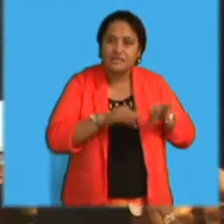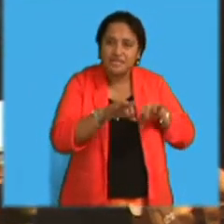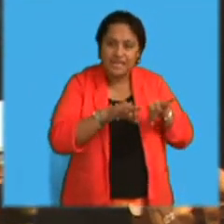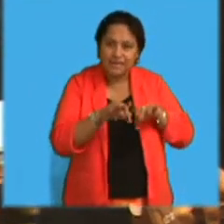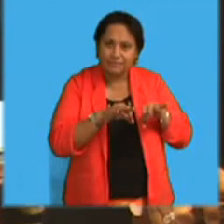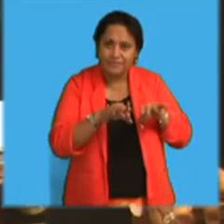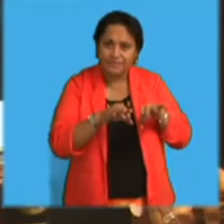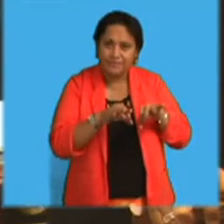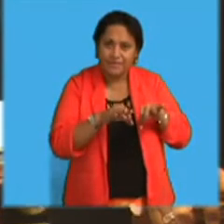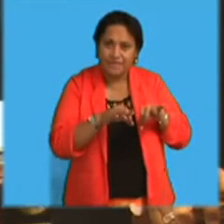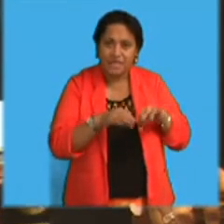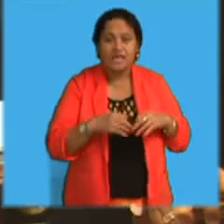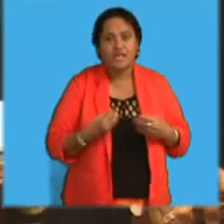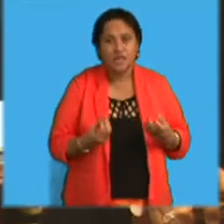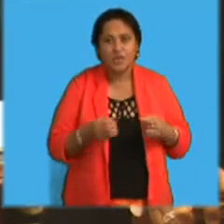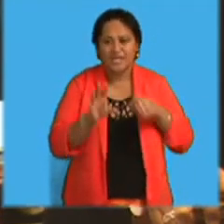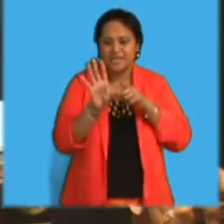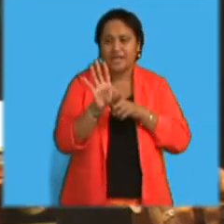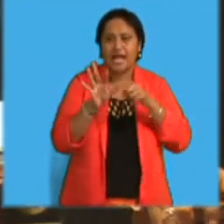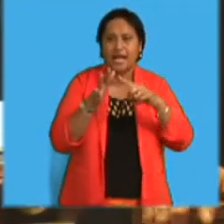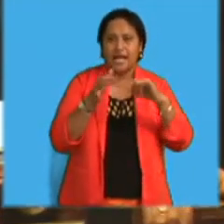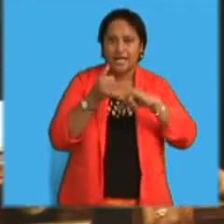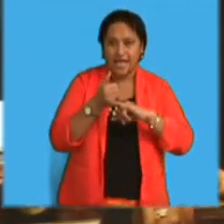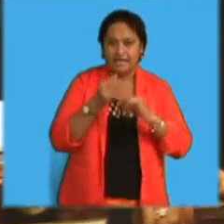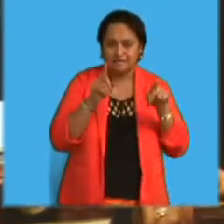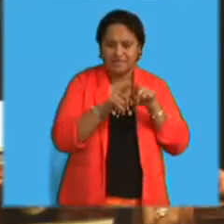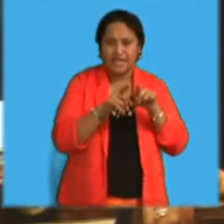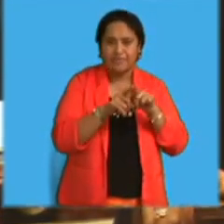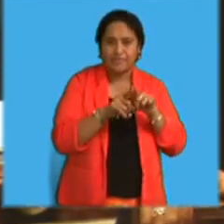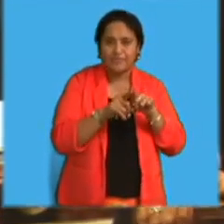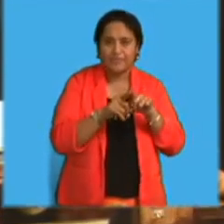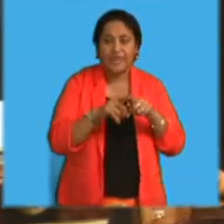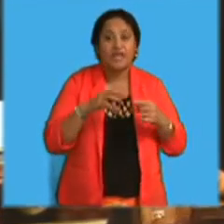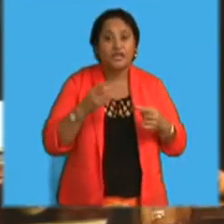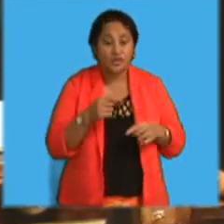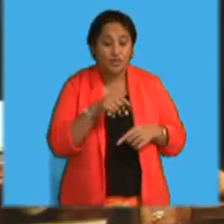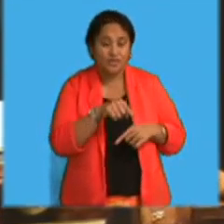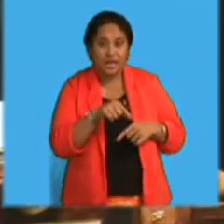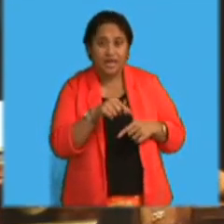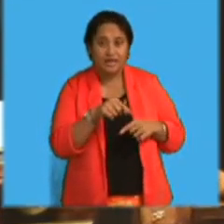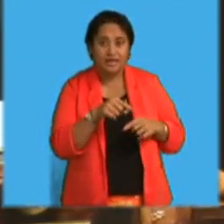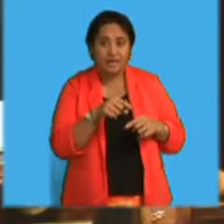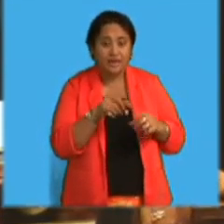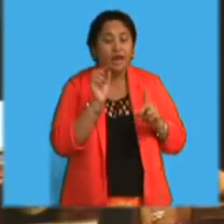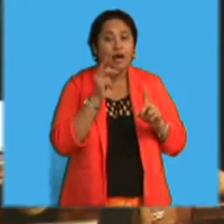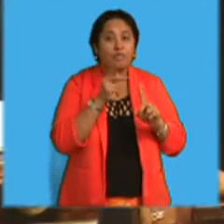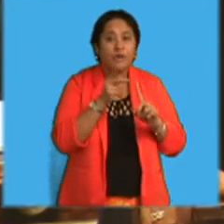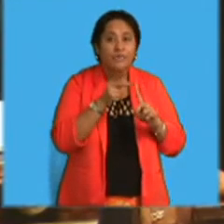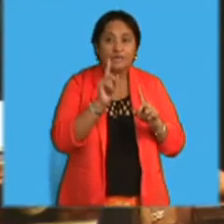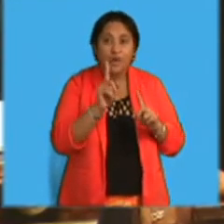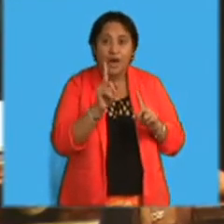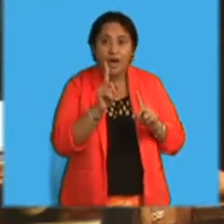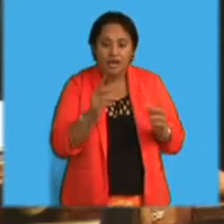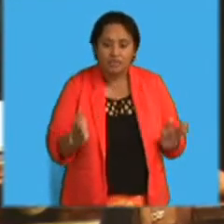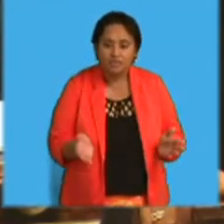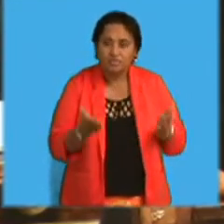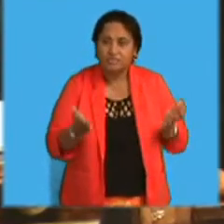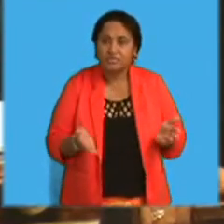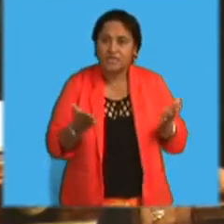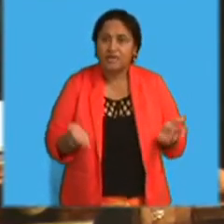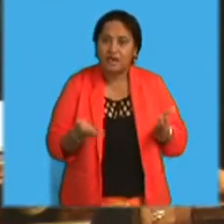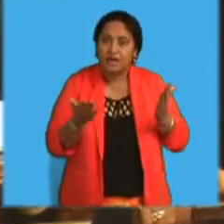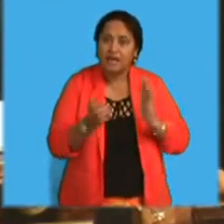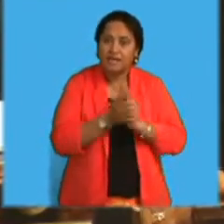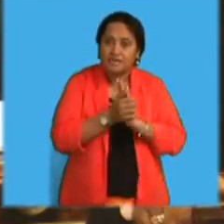targeting the development of the MSME sector. It is intended to promote and harness the talents of young Fijian